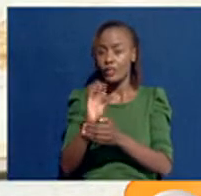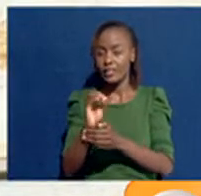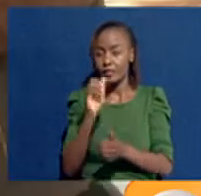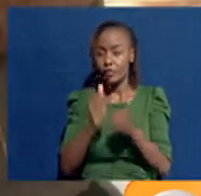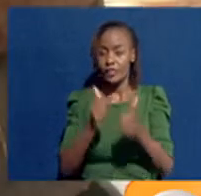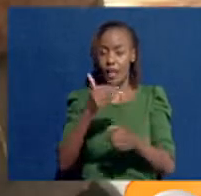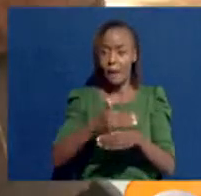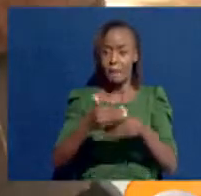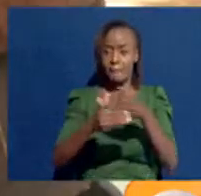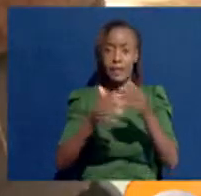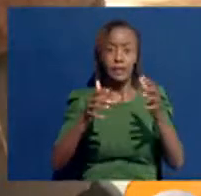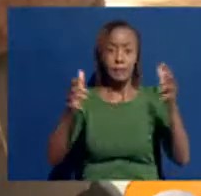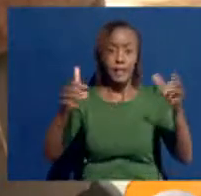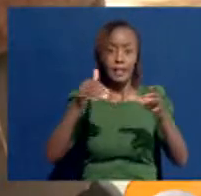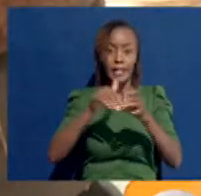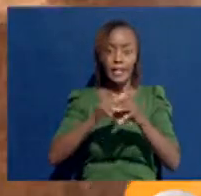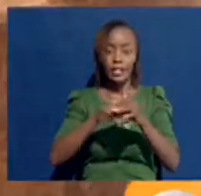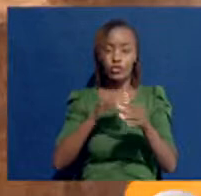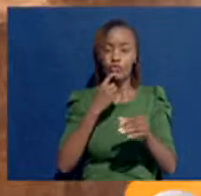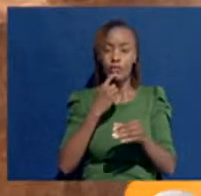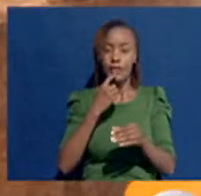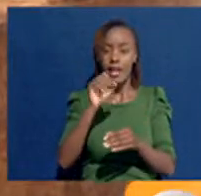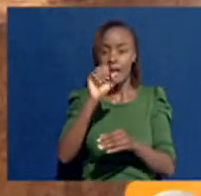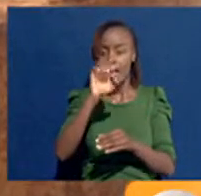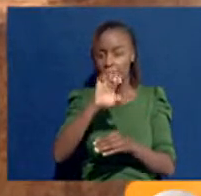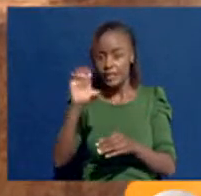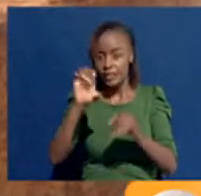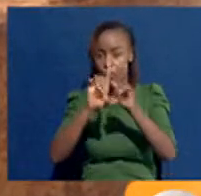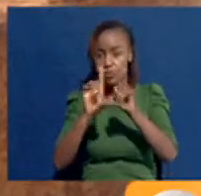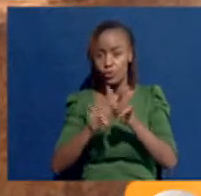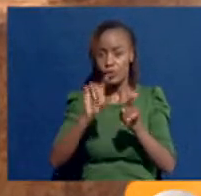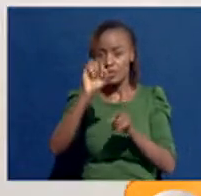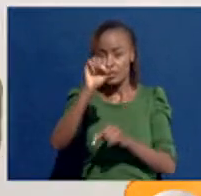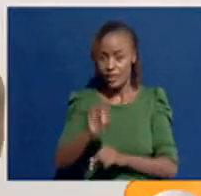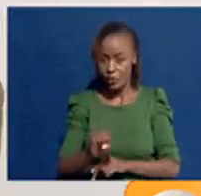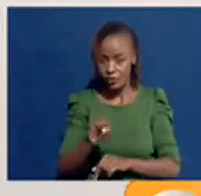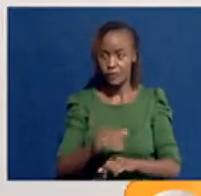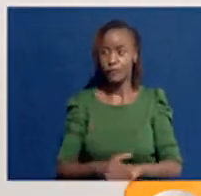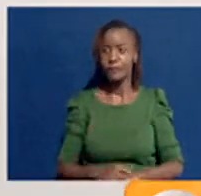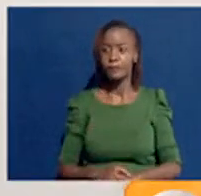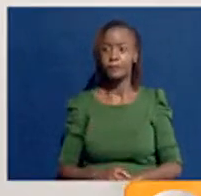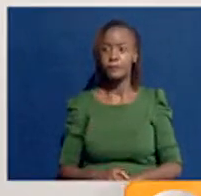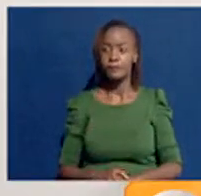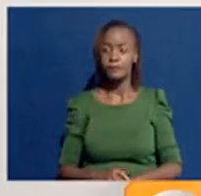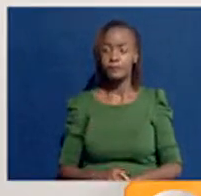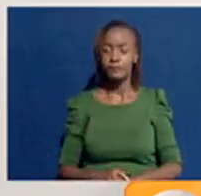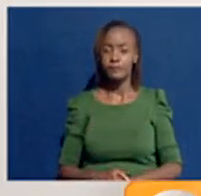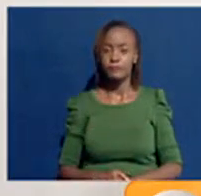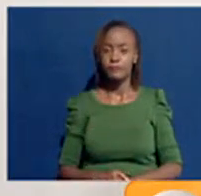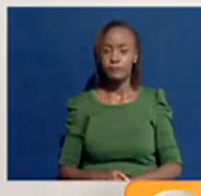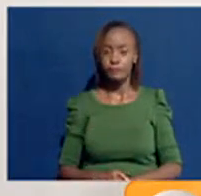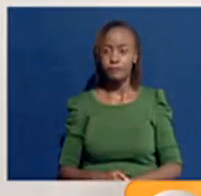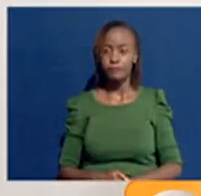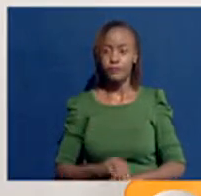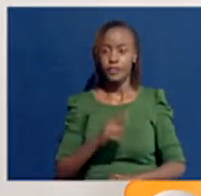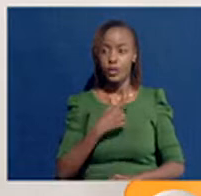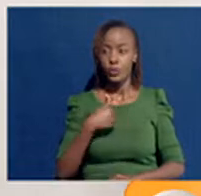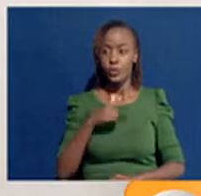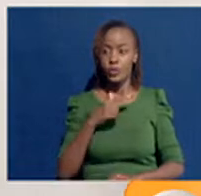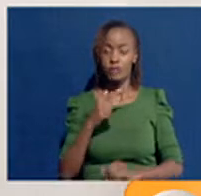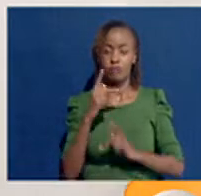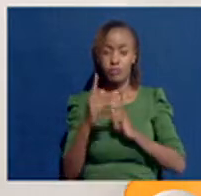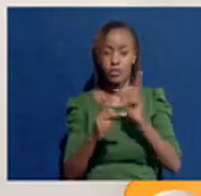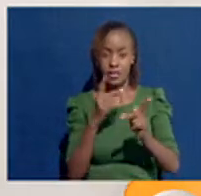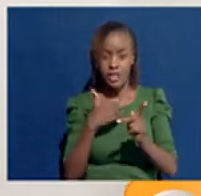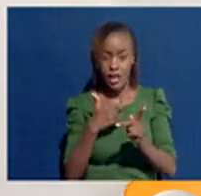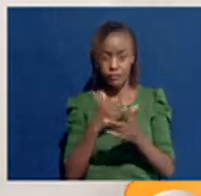blocks in Turkana East and South, respectively. Lapset is in the process of acquiring land, and